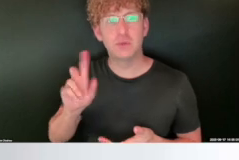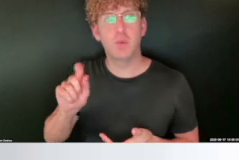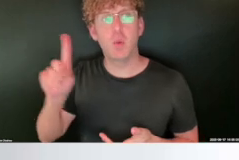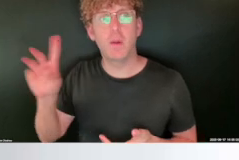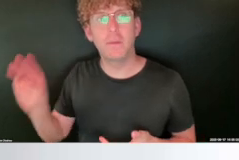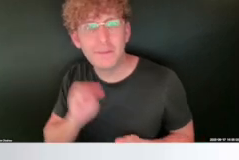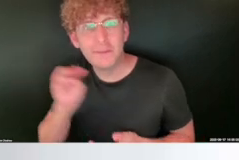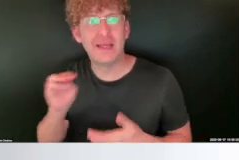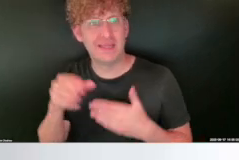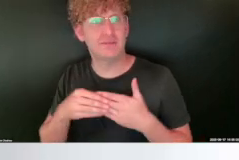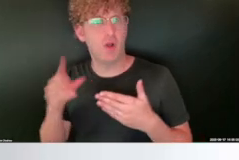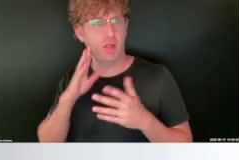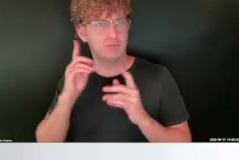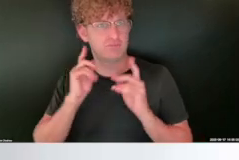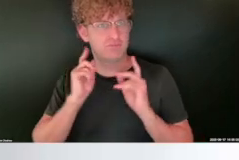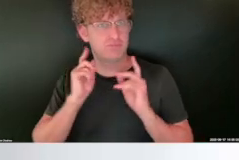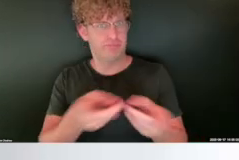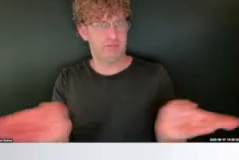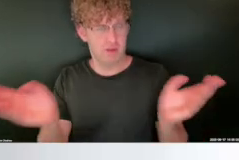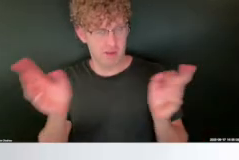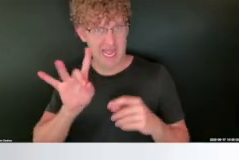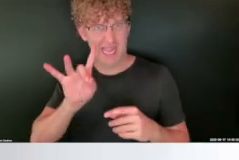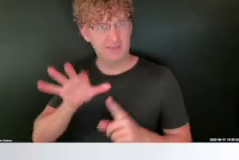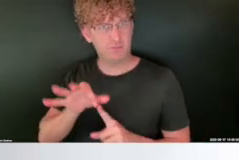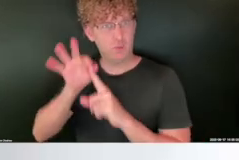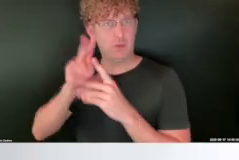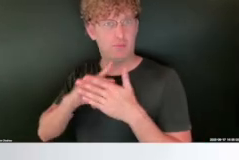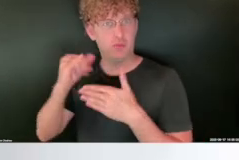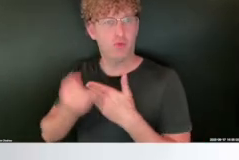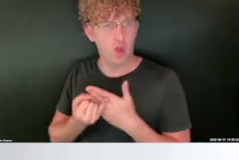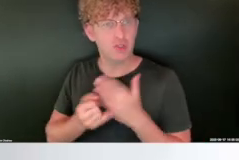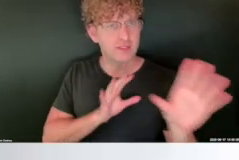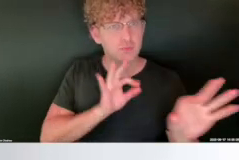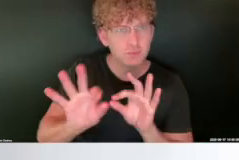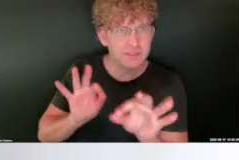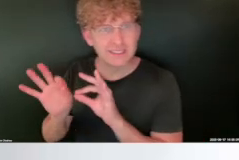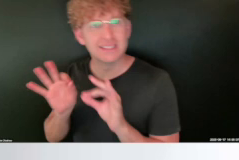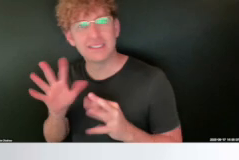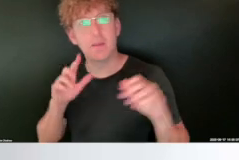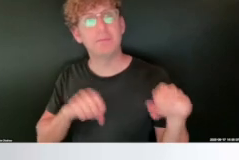exploring includes expanding project community eligibility criteria. Next slide, please.